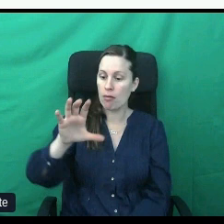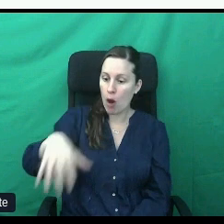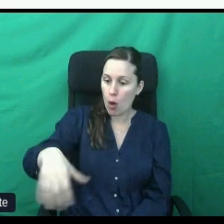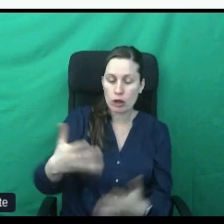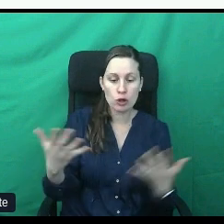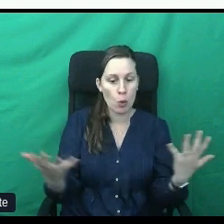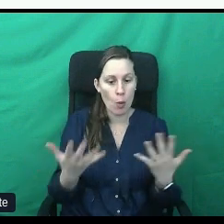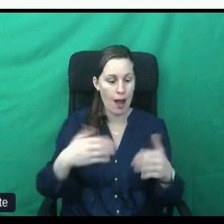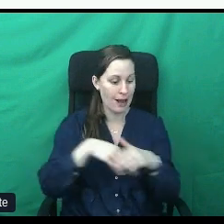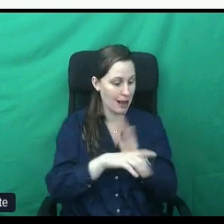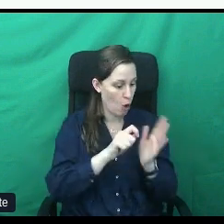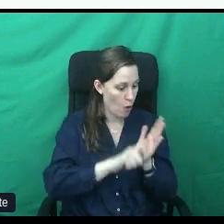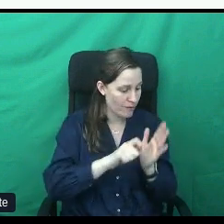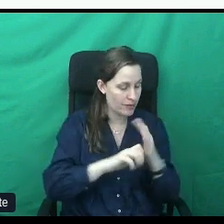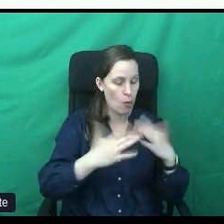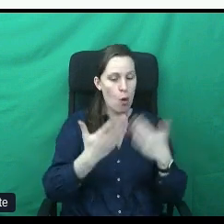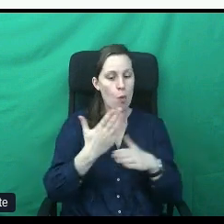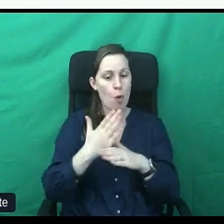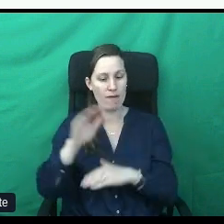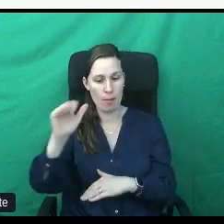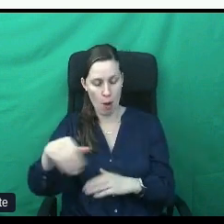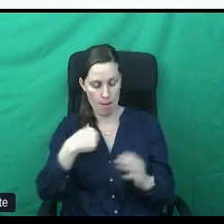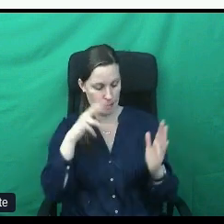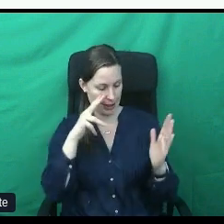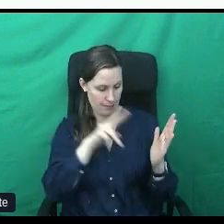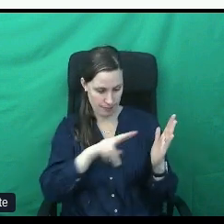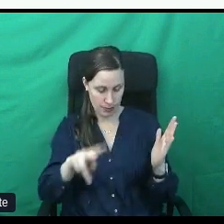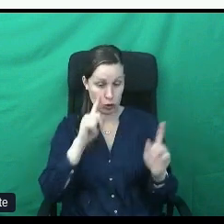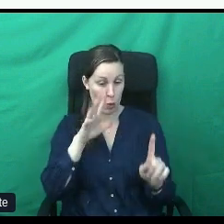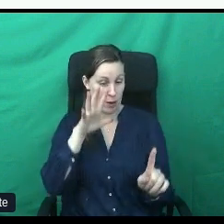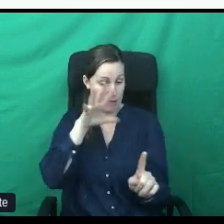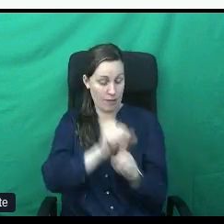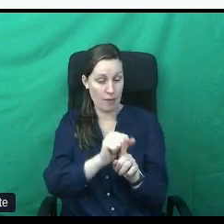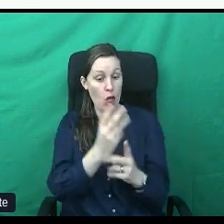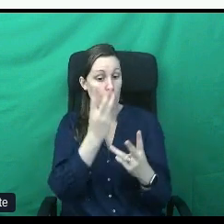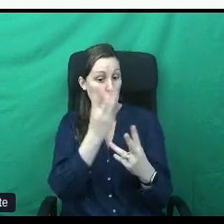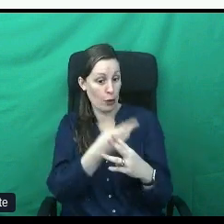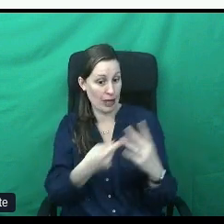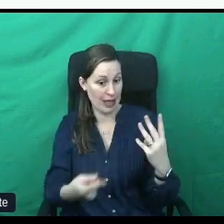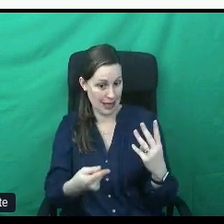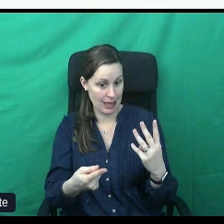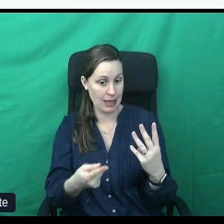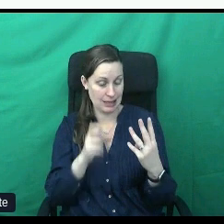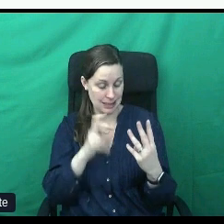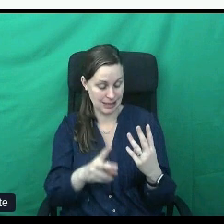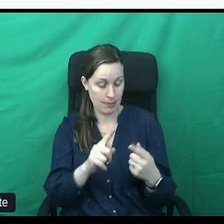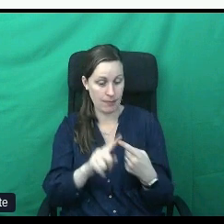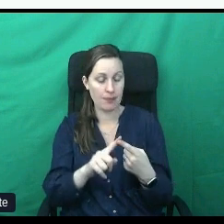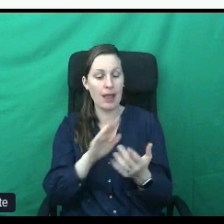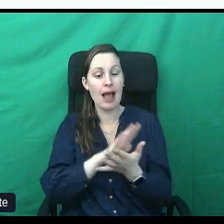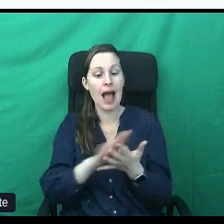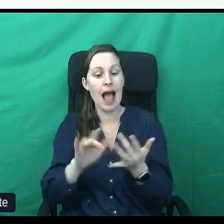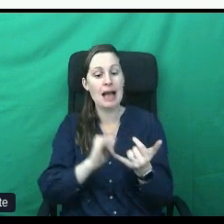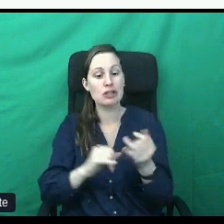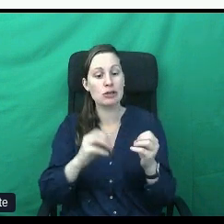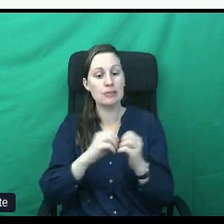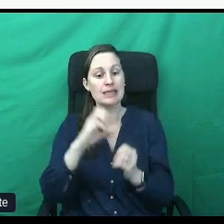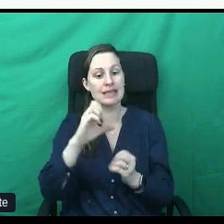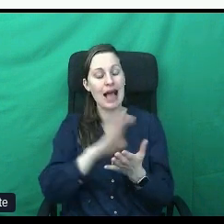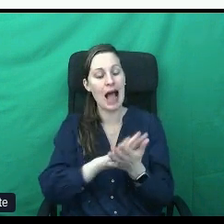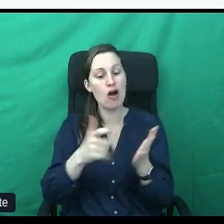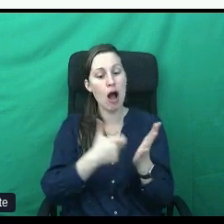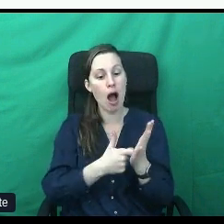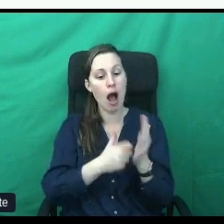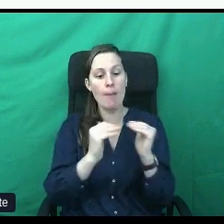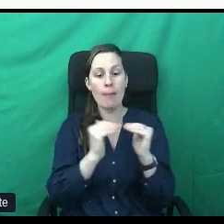was in the office or working from home. And we found three. The first was HSBC's HR platform.